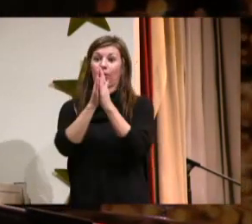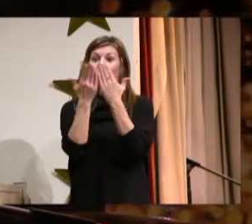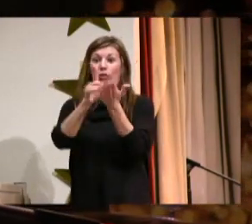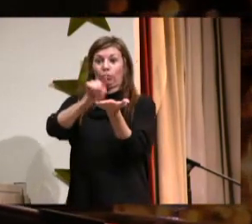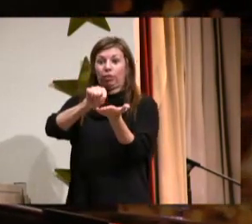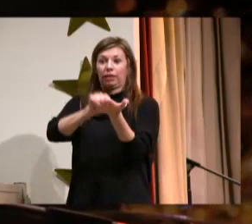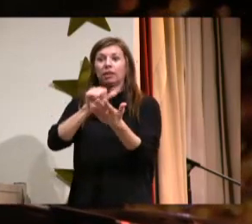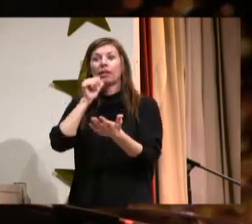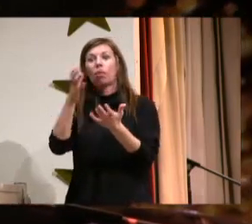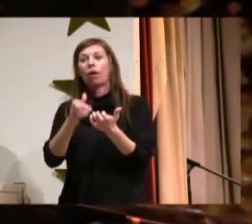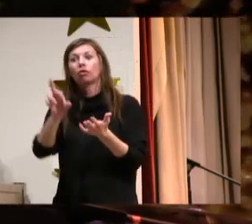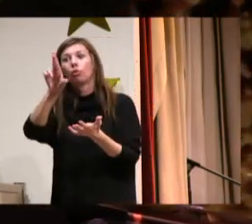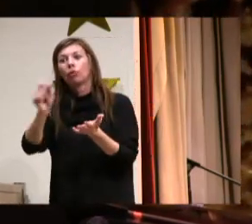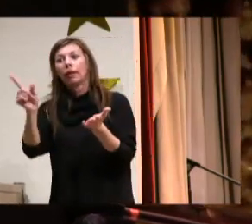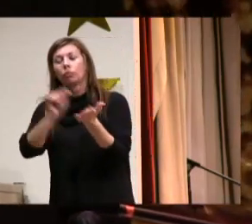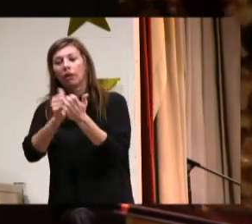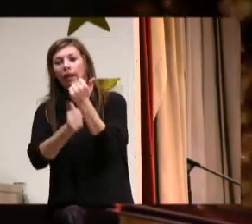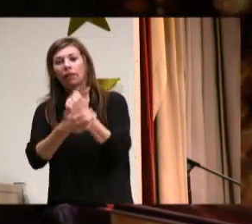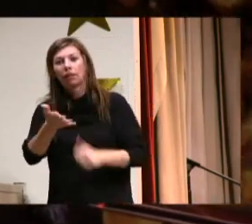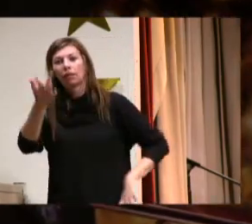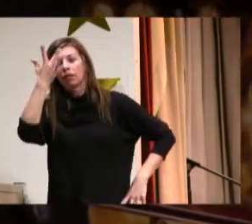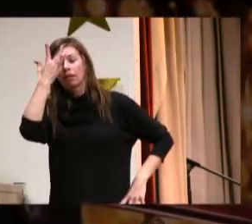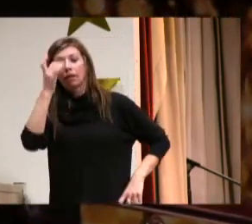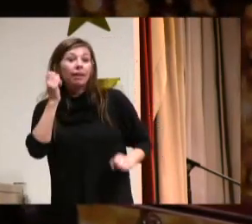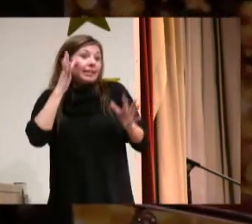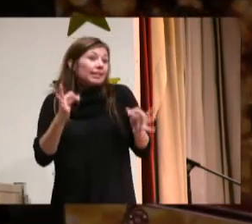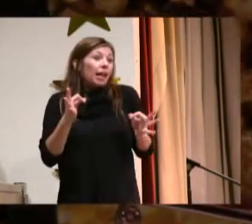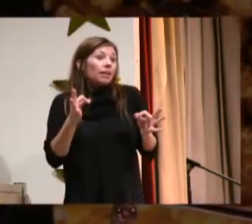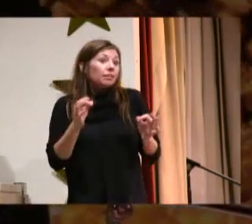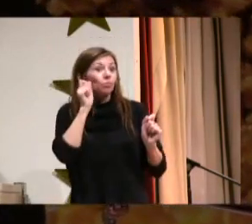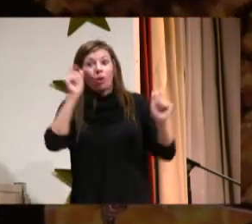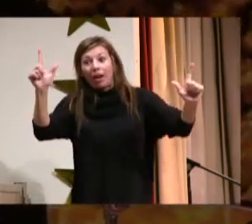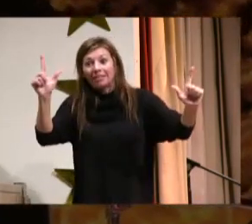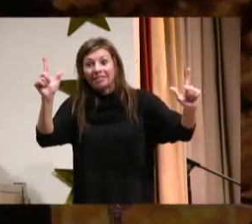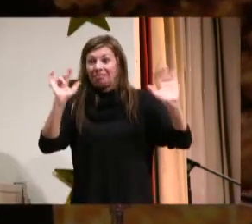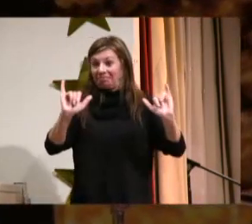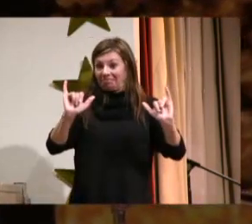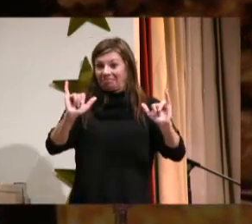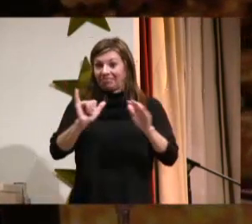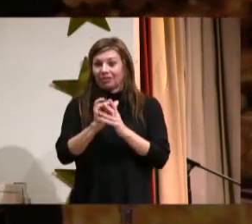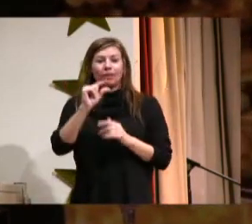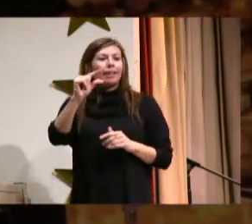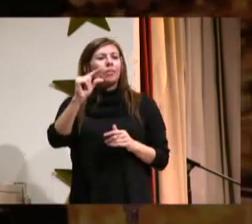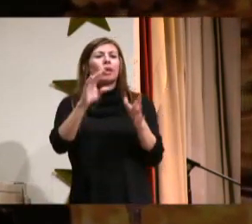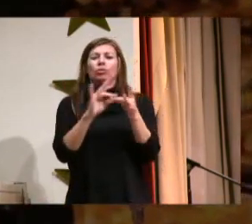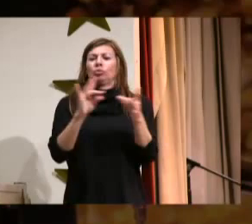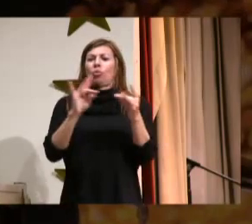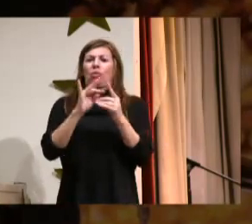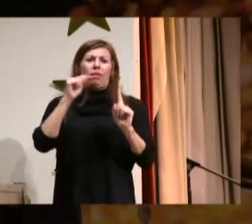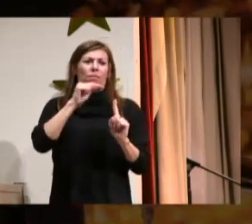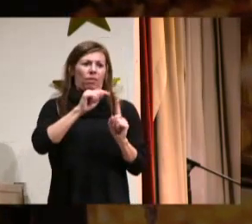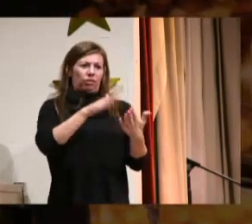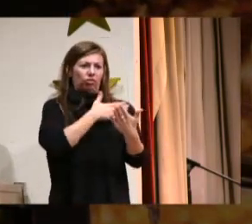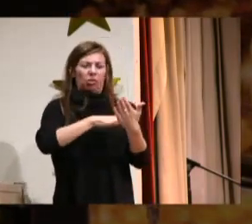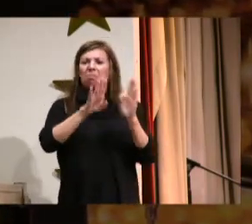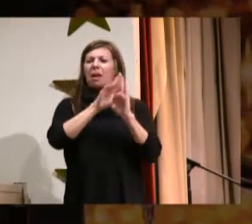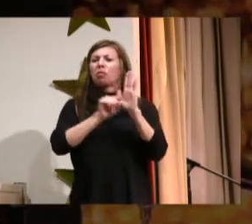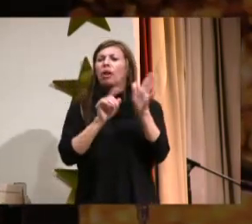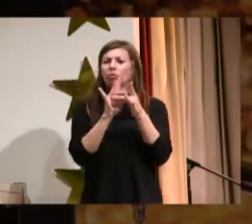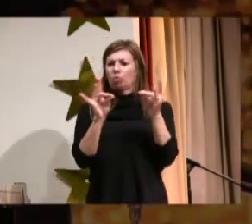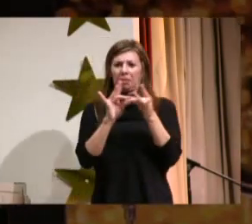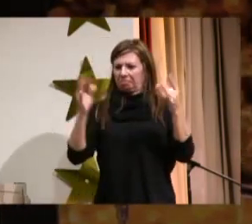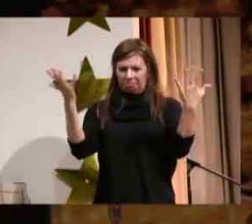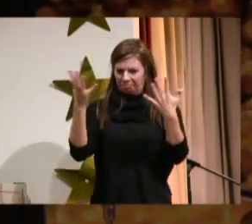reprint them all. So we just decided it'd be a surprise. And so there's a bit of a story to this song, a bit of a background, and